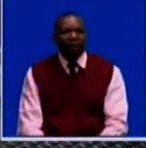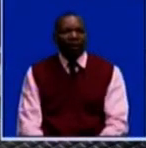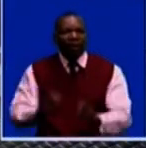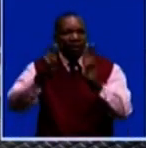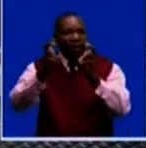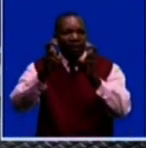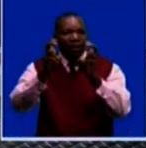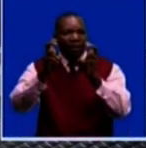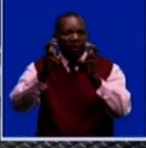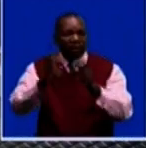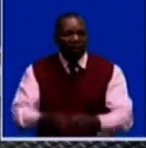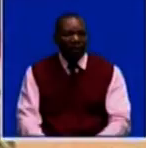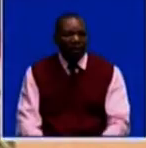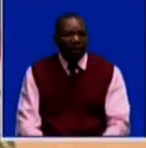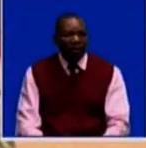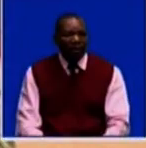The headlines.